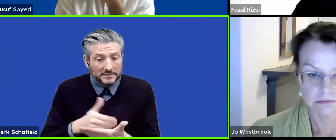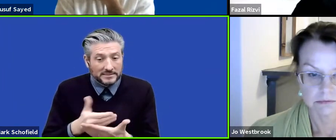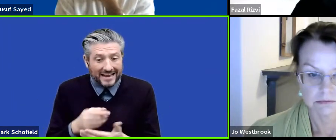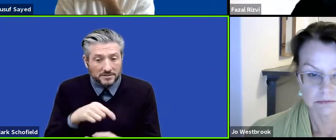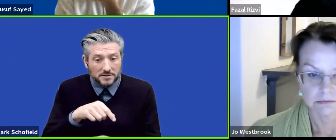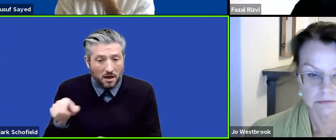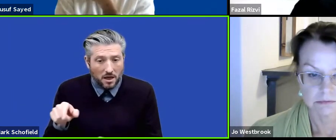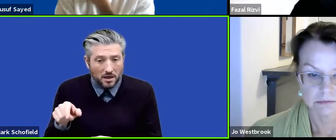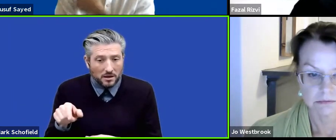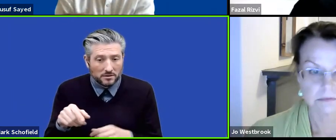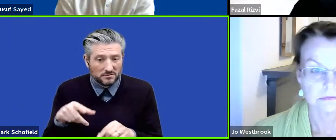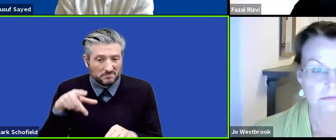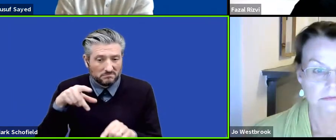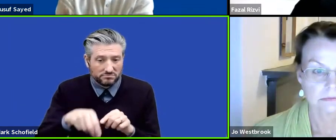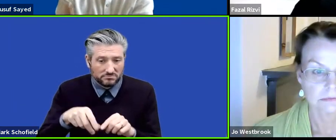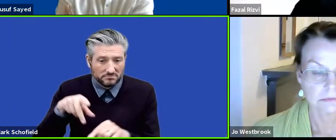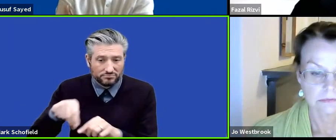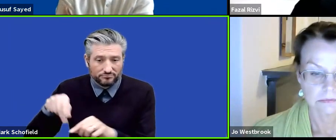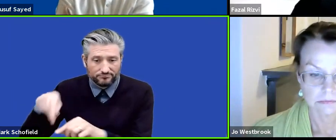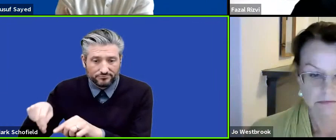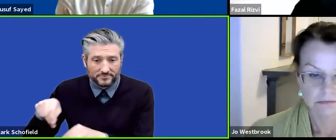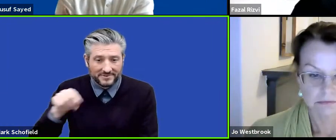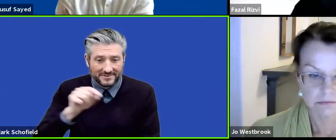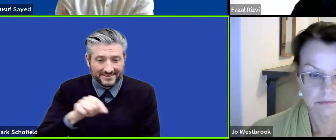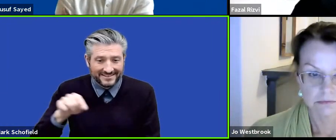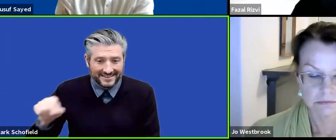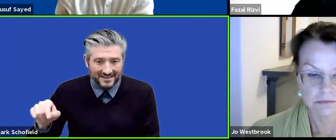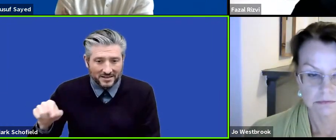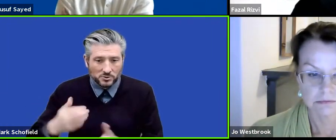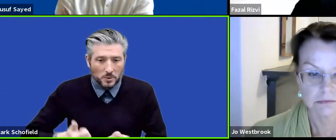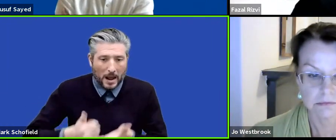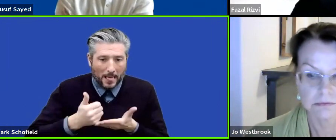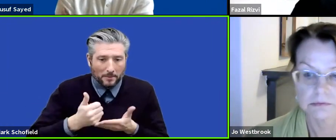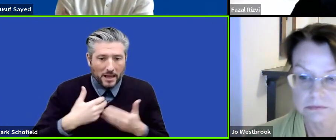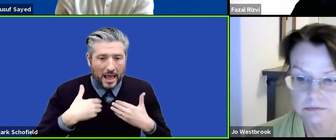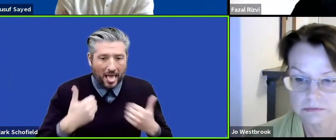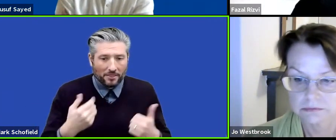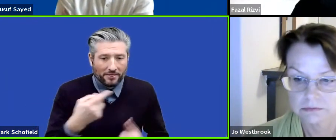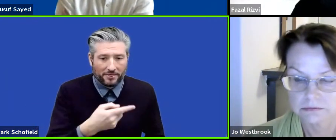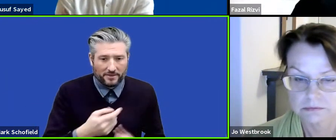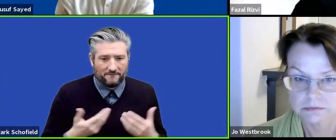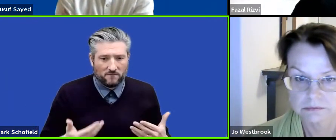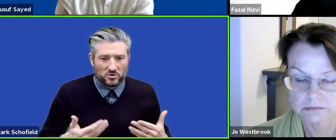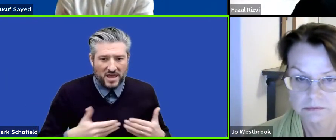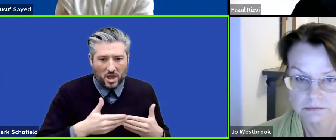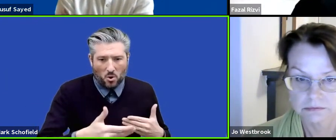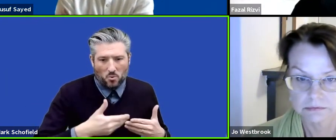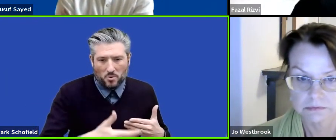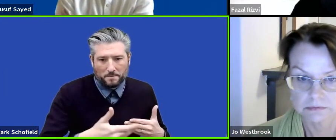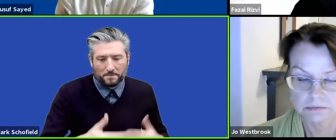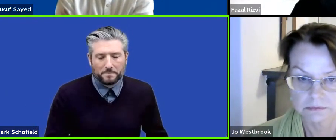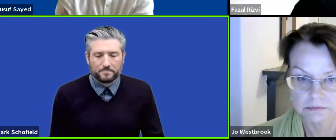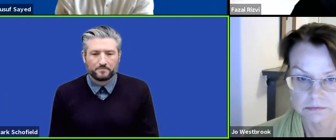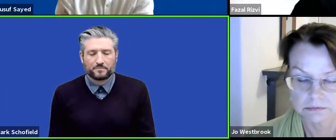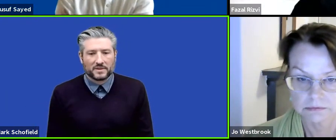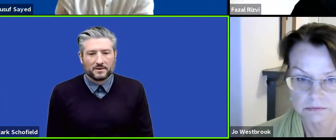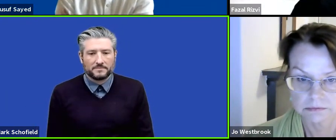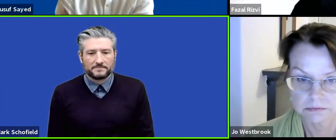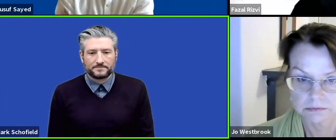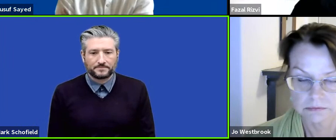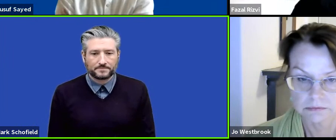make possible all the remedial actions that will need to be made in relation to health